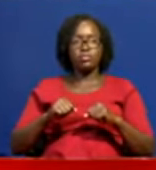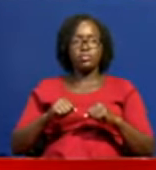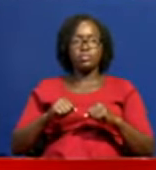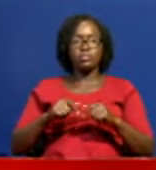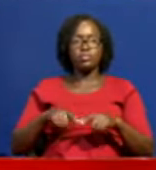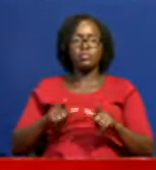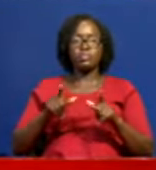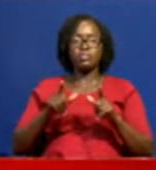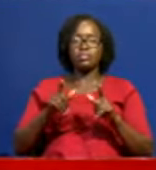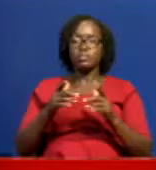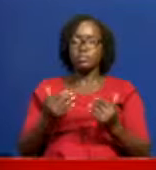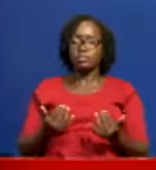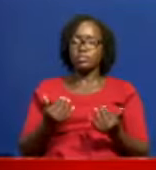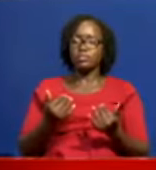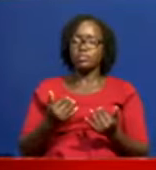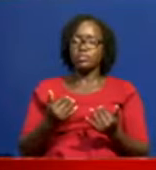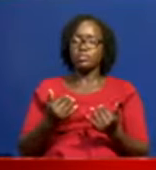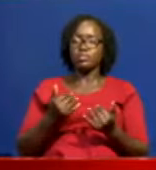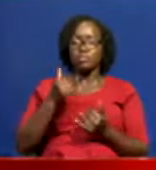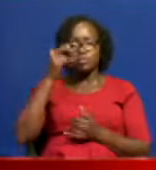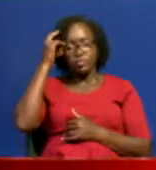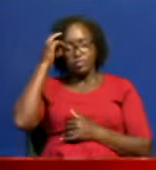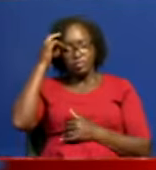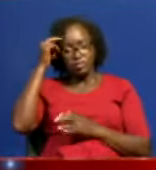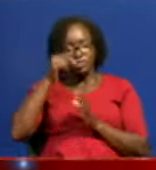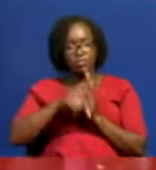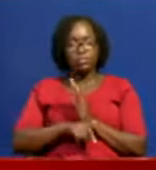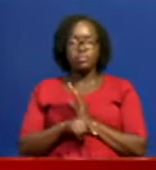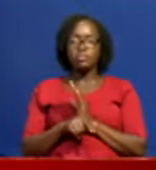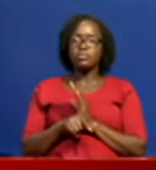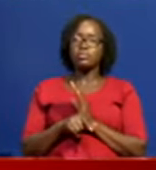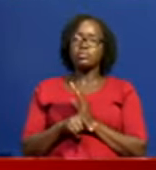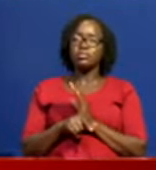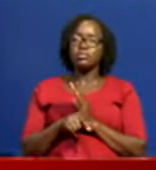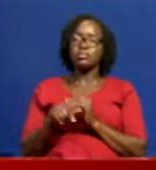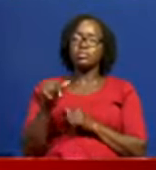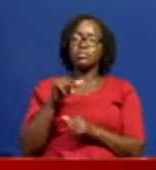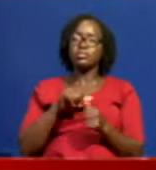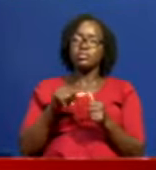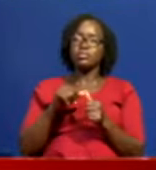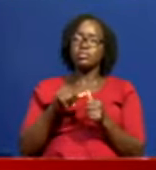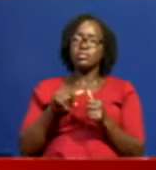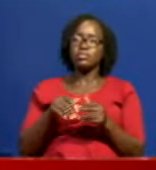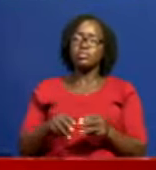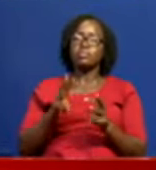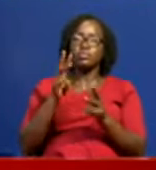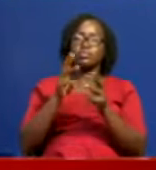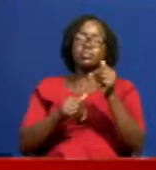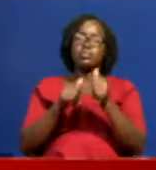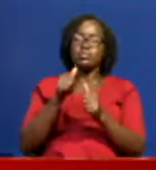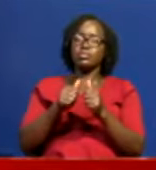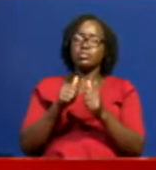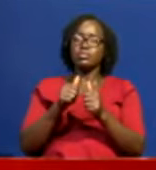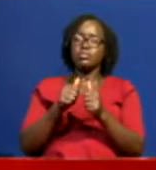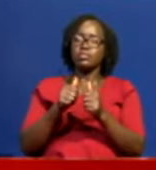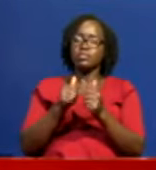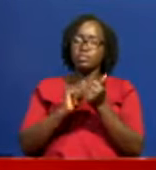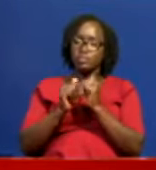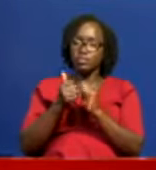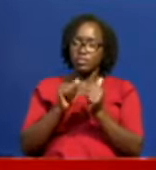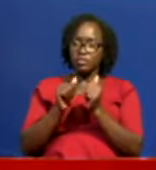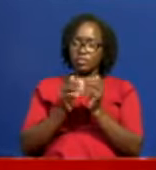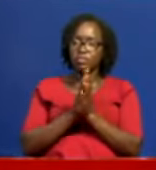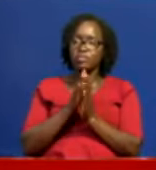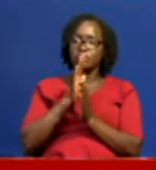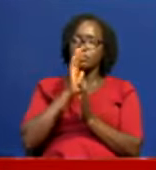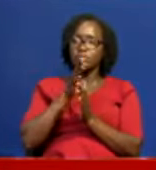Let us therefore reflect very deeply about the ways in which we act and speak in